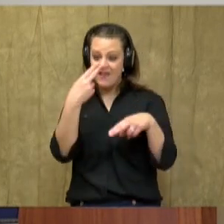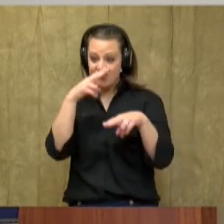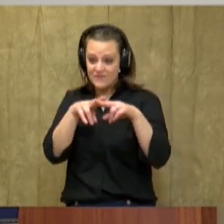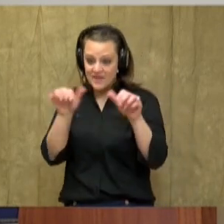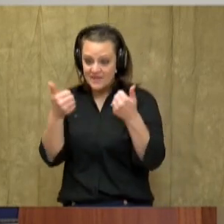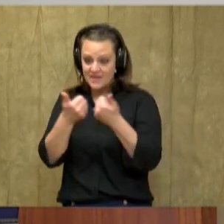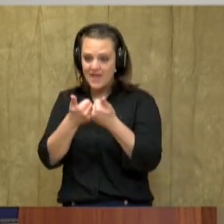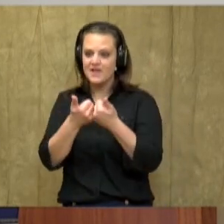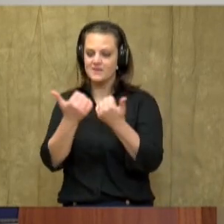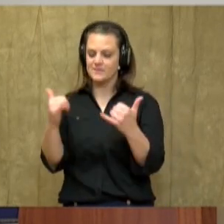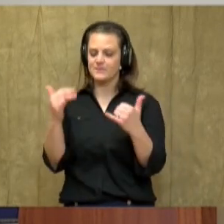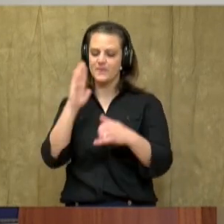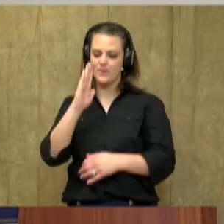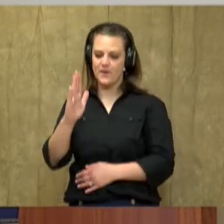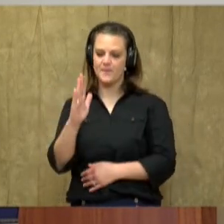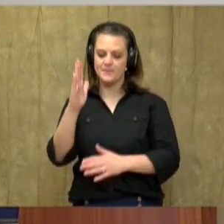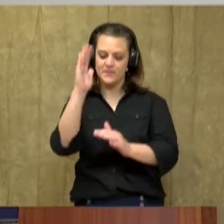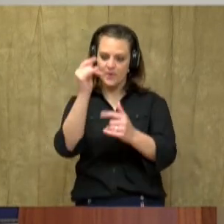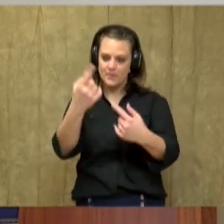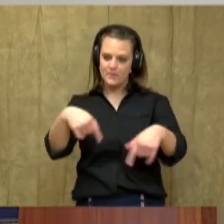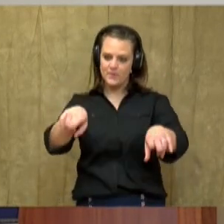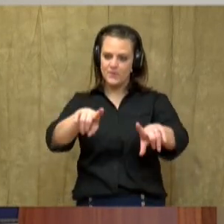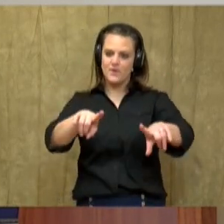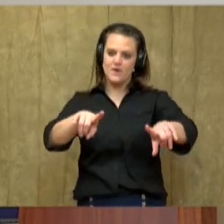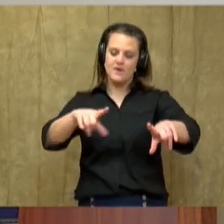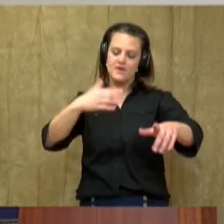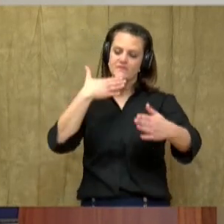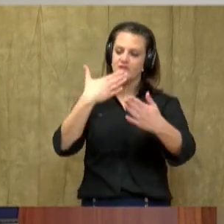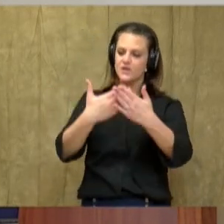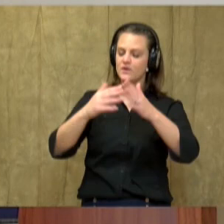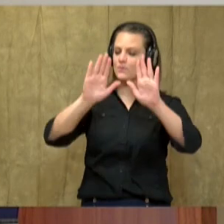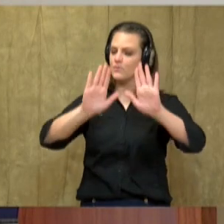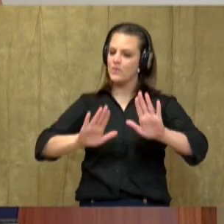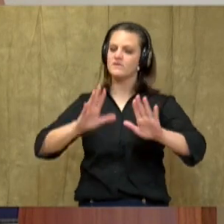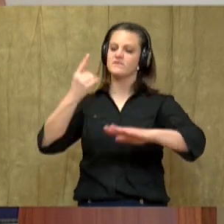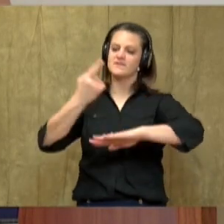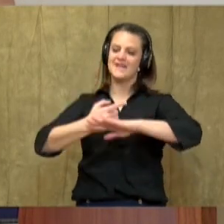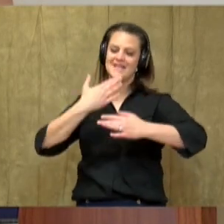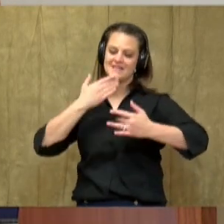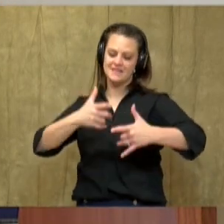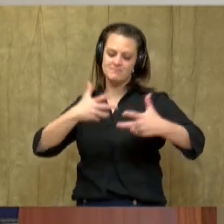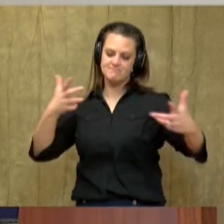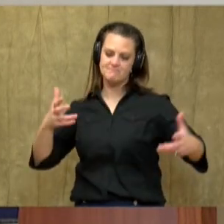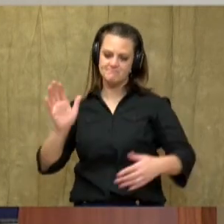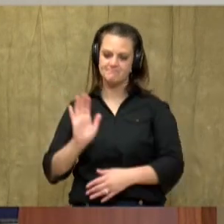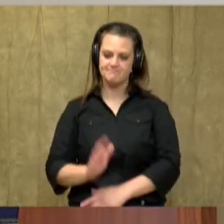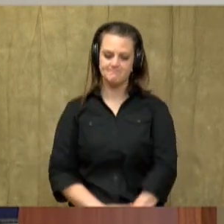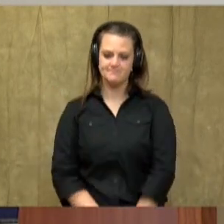play as well. So I hope you have a wonderful day. Thanks so much, guys.